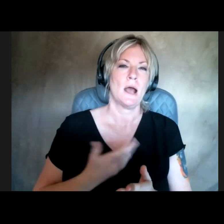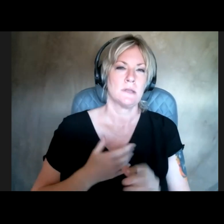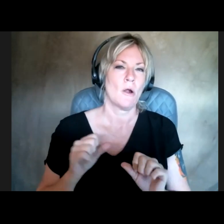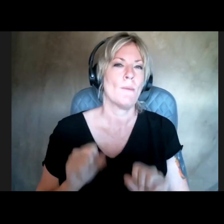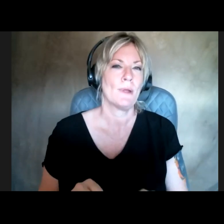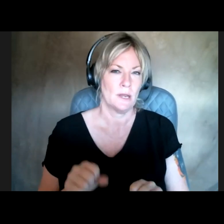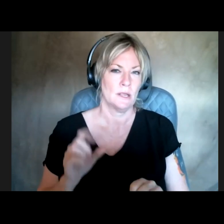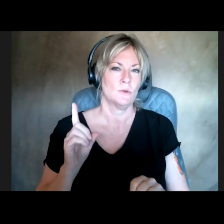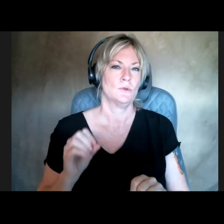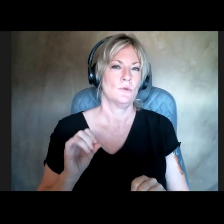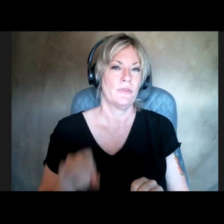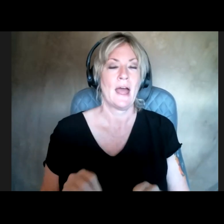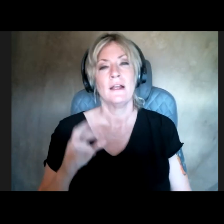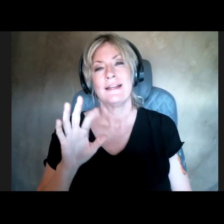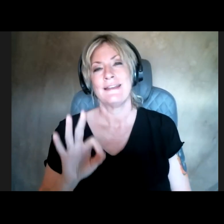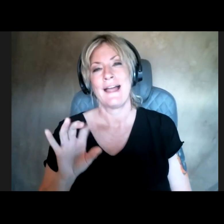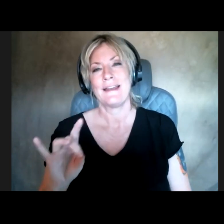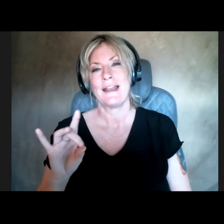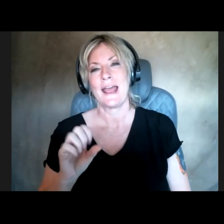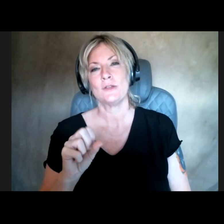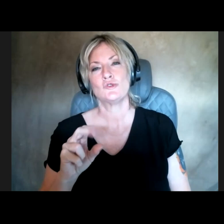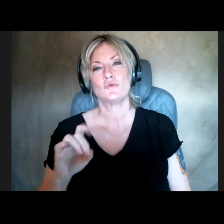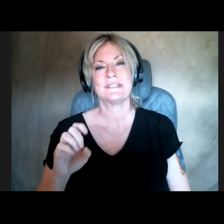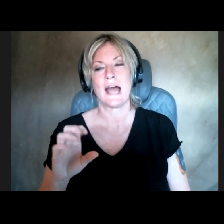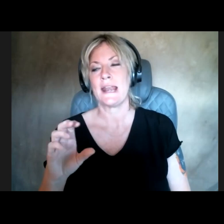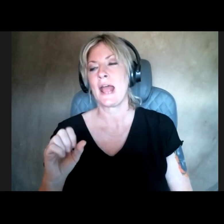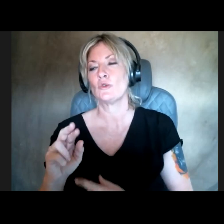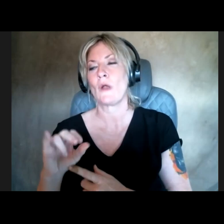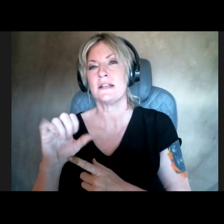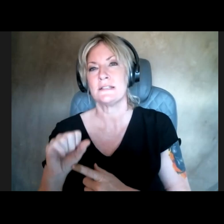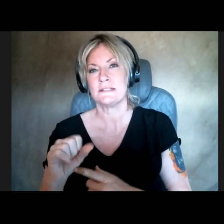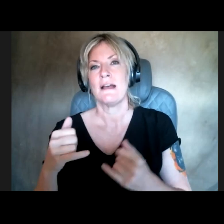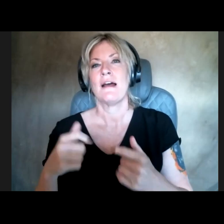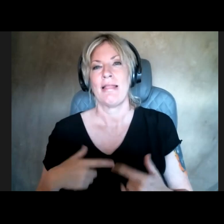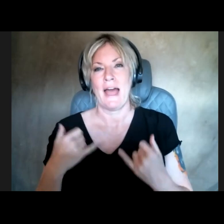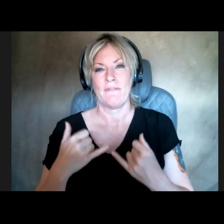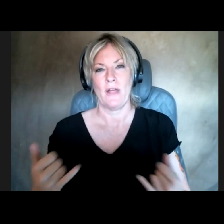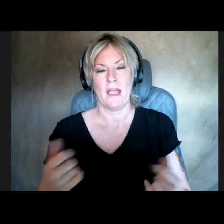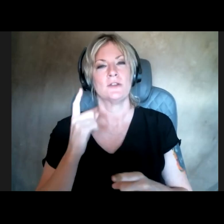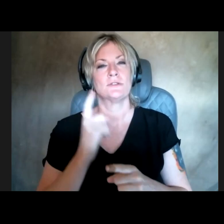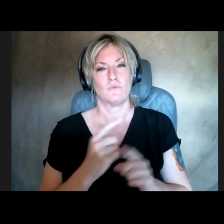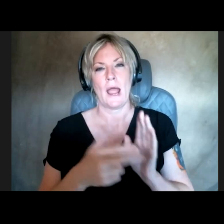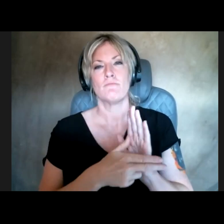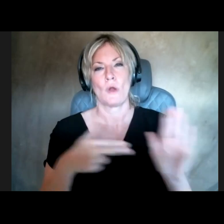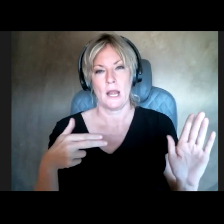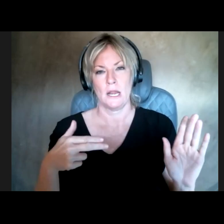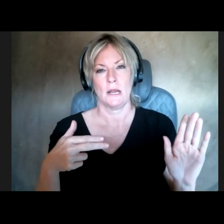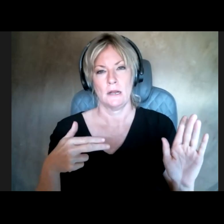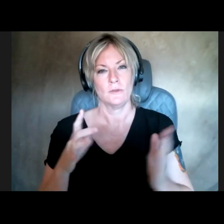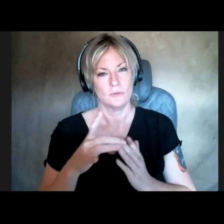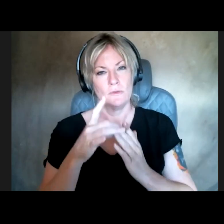the reason the 988 Suicide and Crisis Lifeline is the right branding, and we should continue that with the tip of our spear.